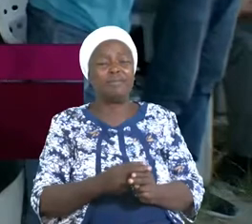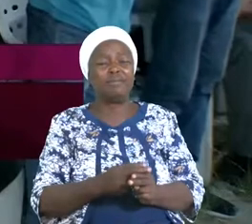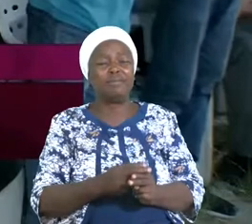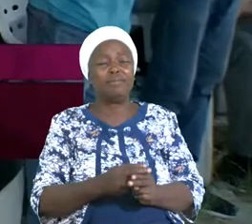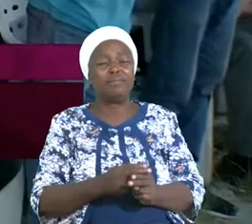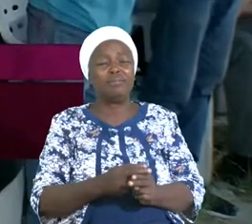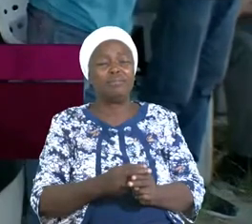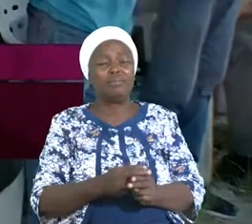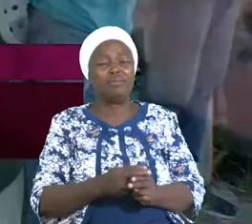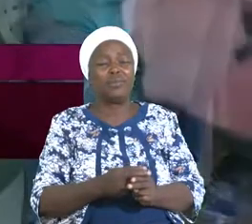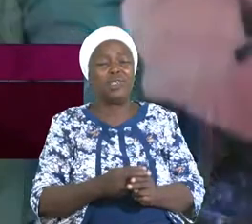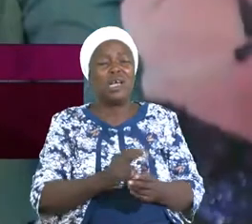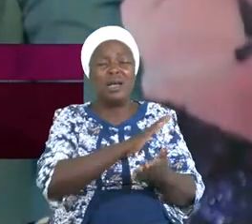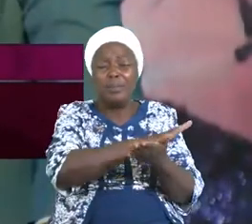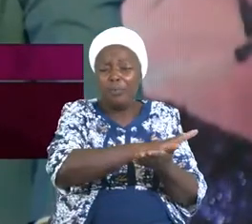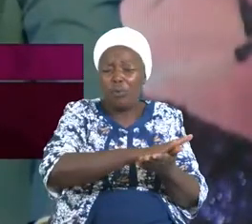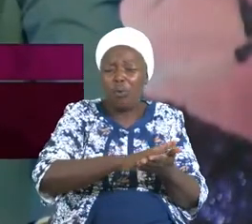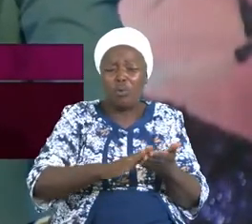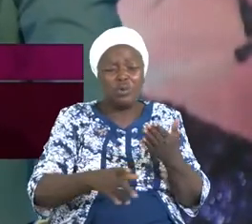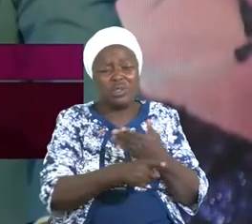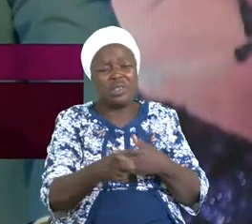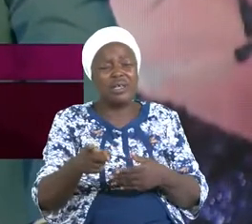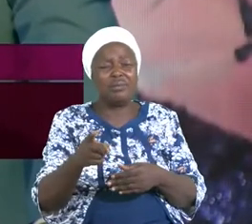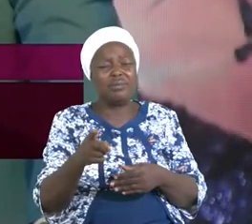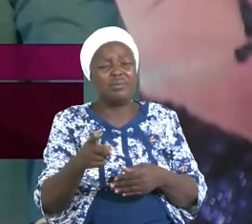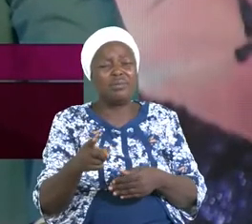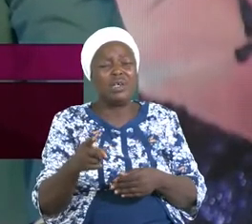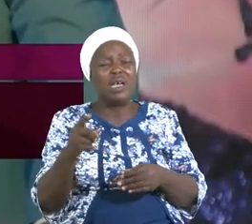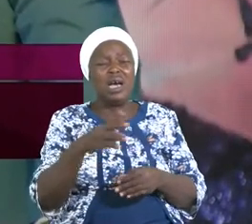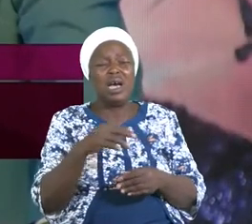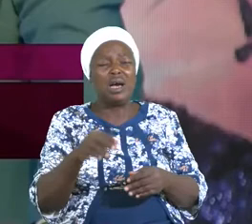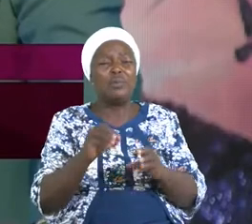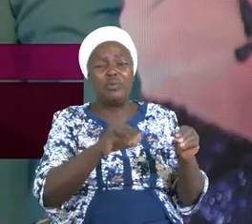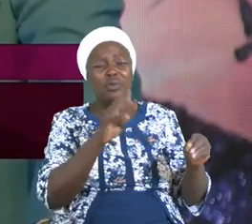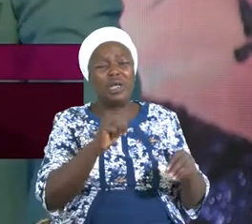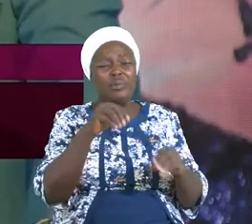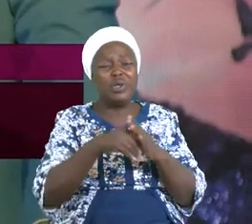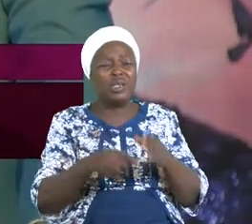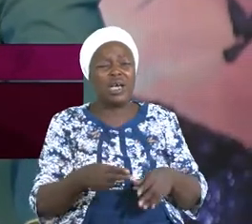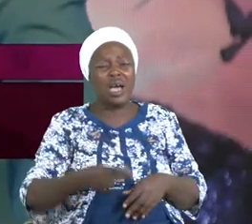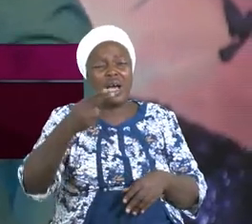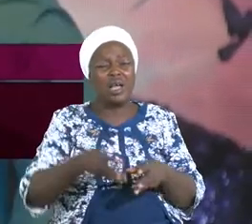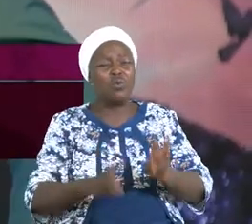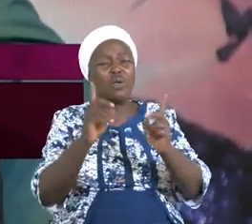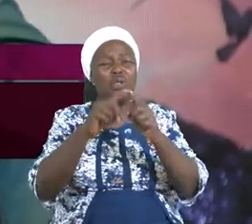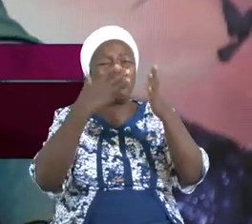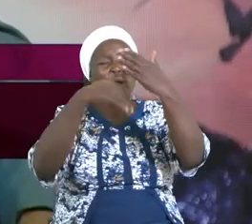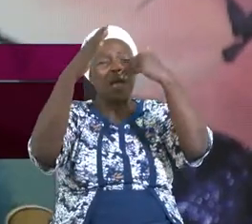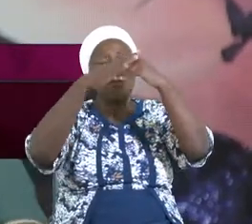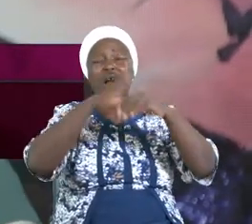Point them into the way, the highway to heaven. And I